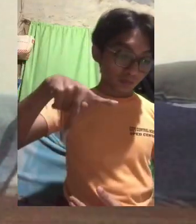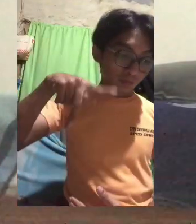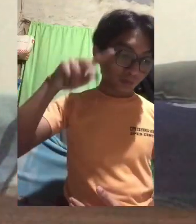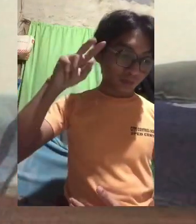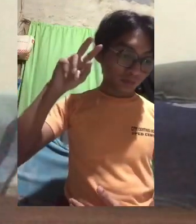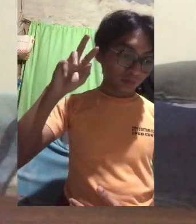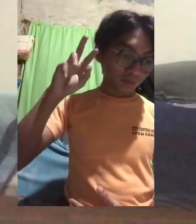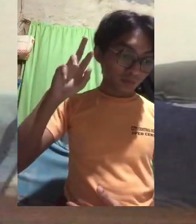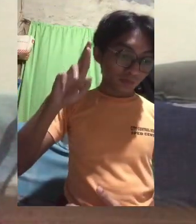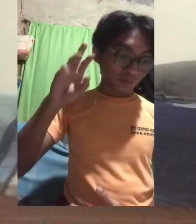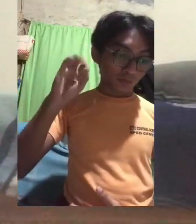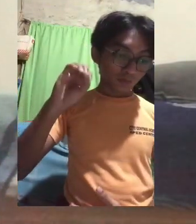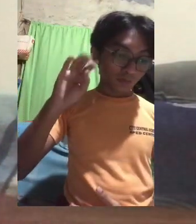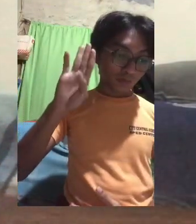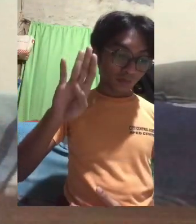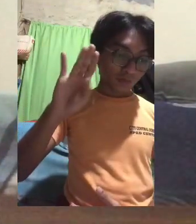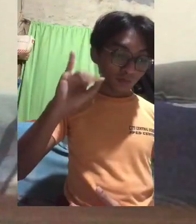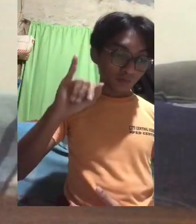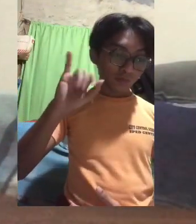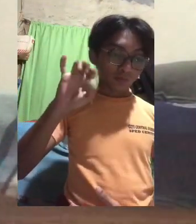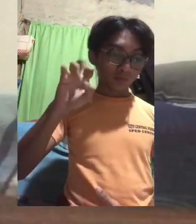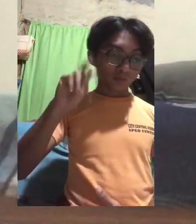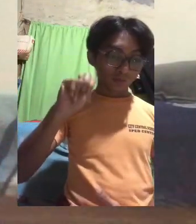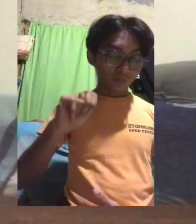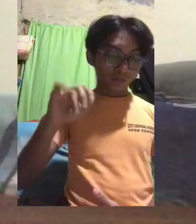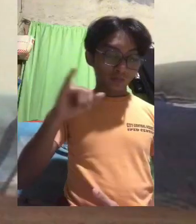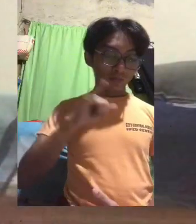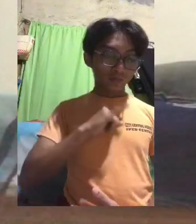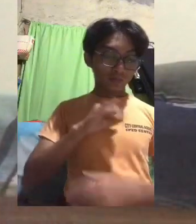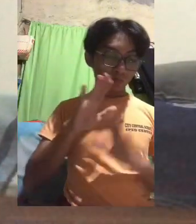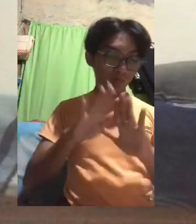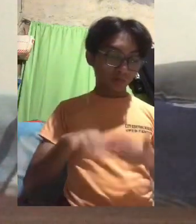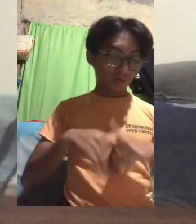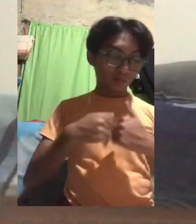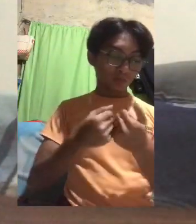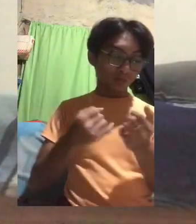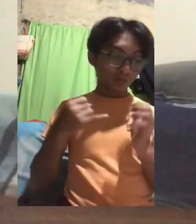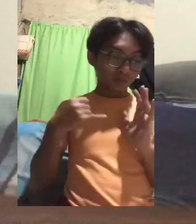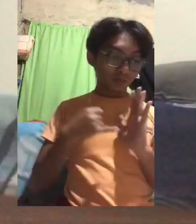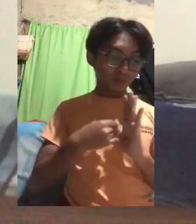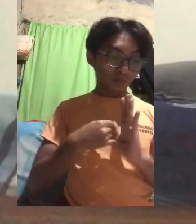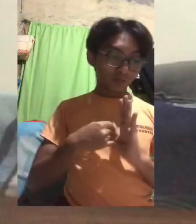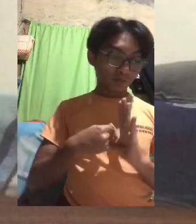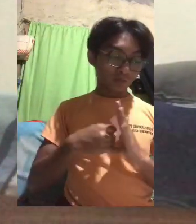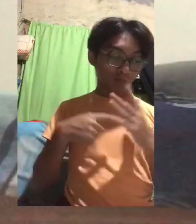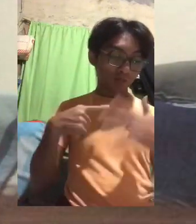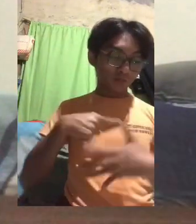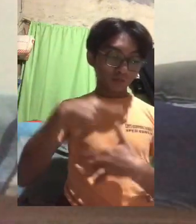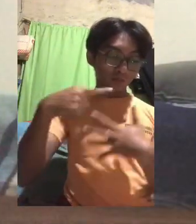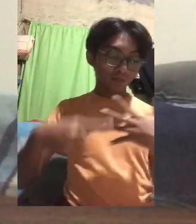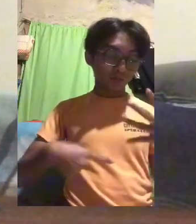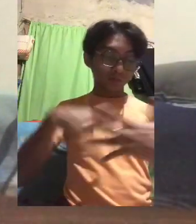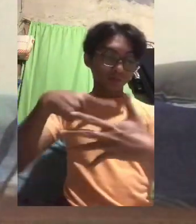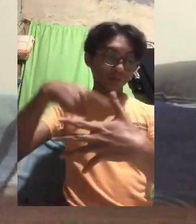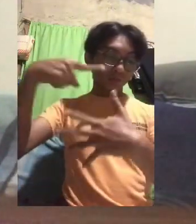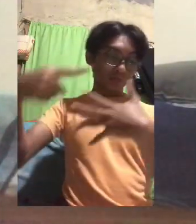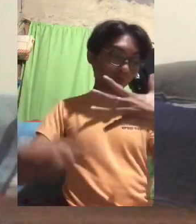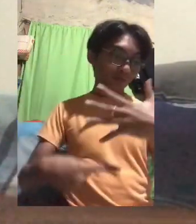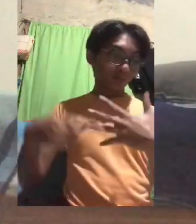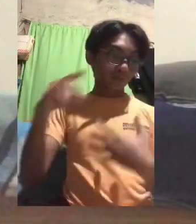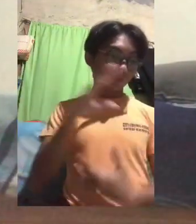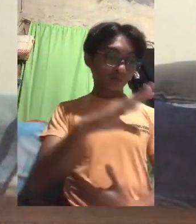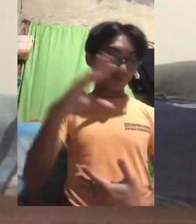reader understand why this research is needed. Example: if your study is about students' stress, the background might talk about